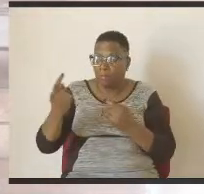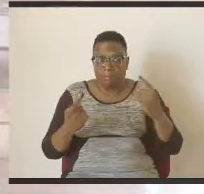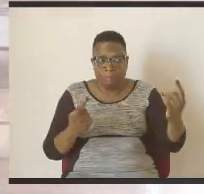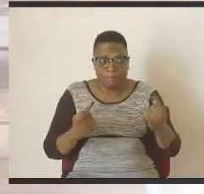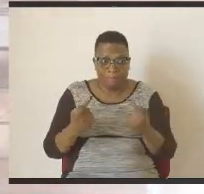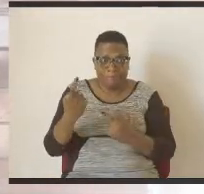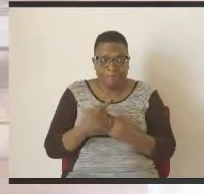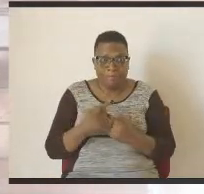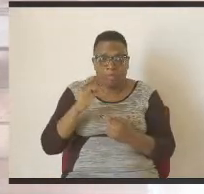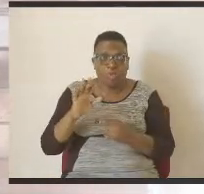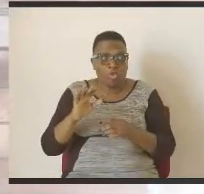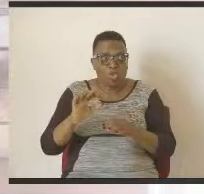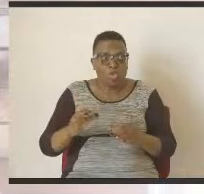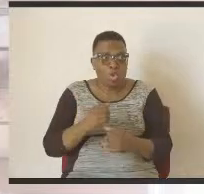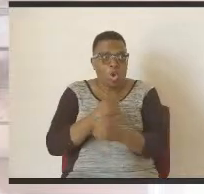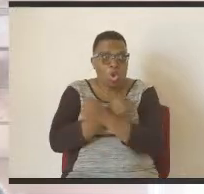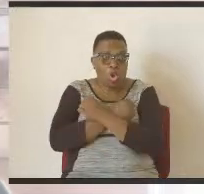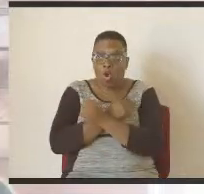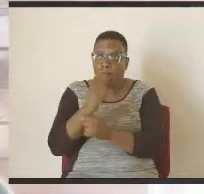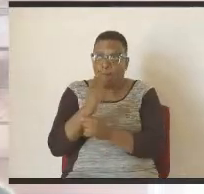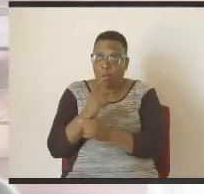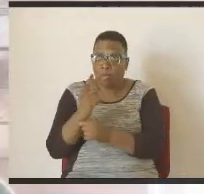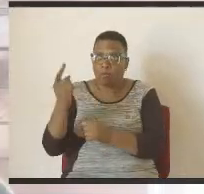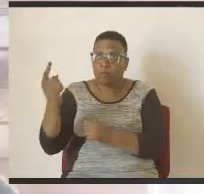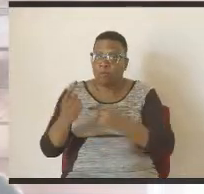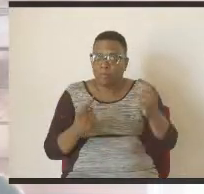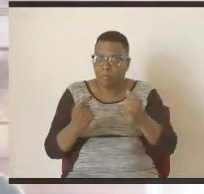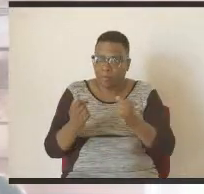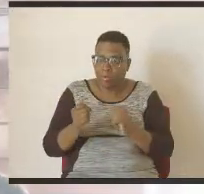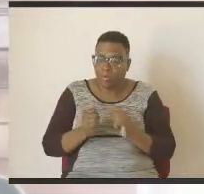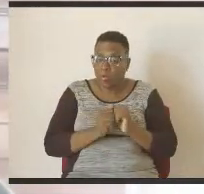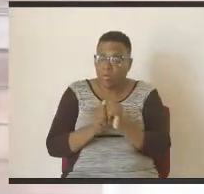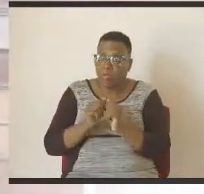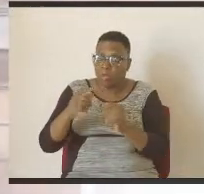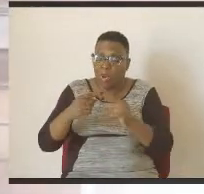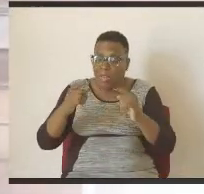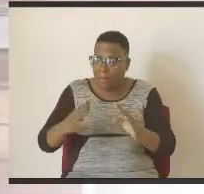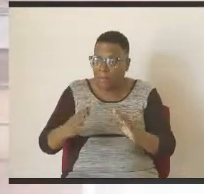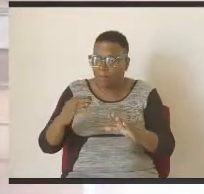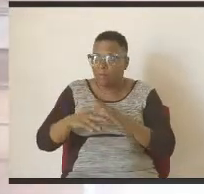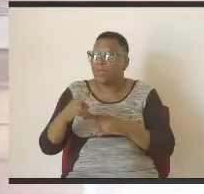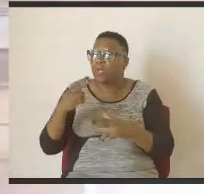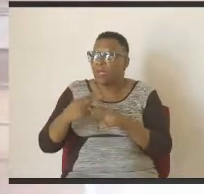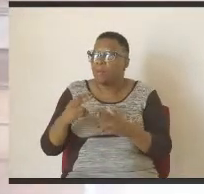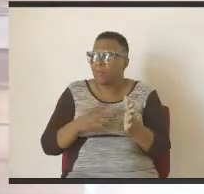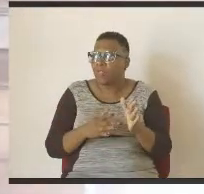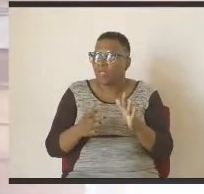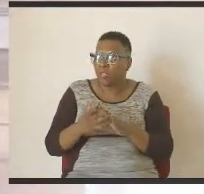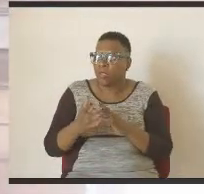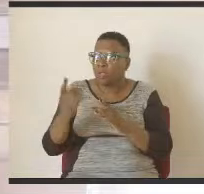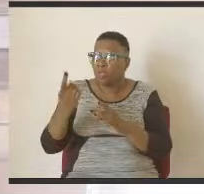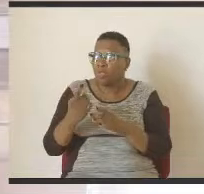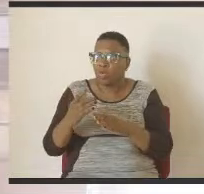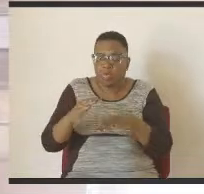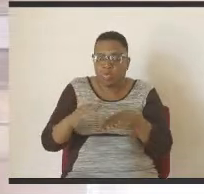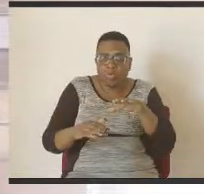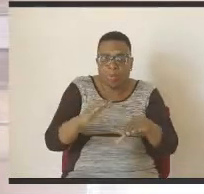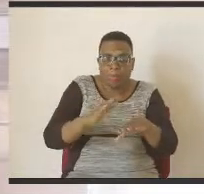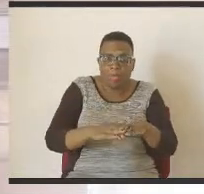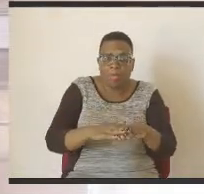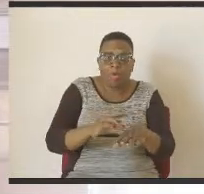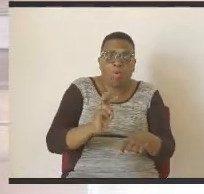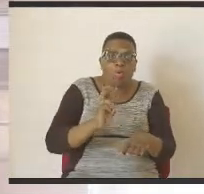ones. Gather your enemies in the name of Jesus to step into the water. There